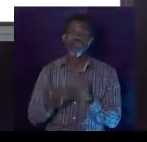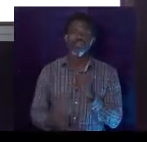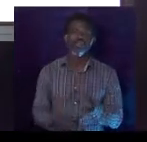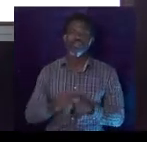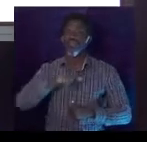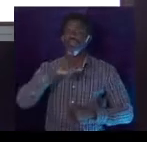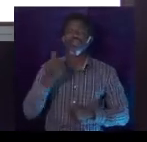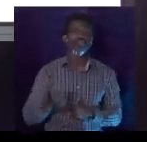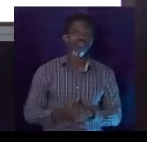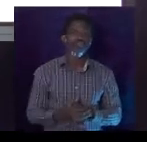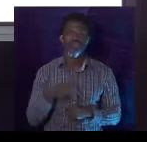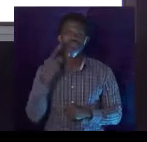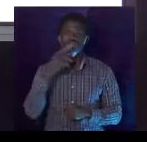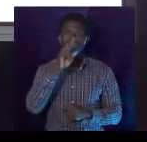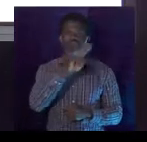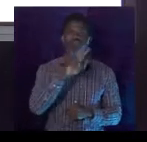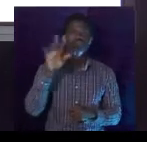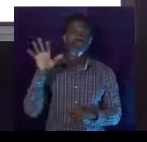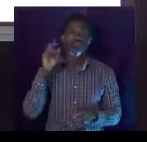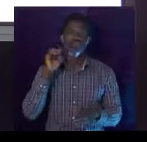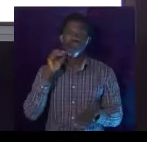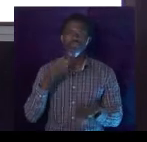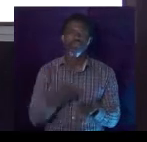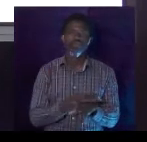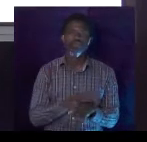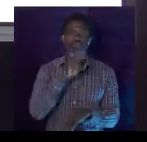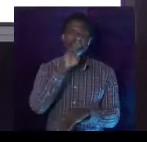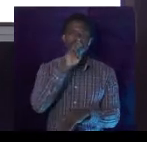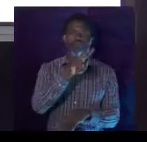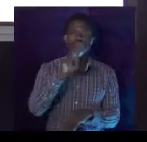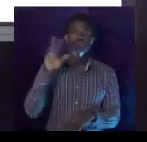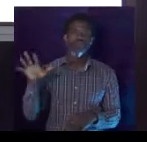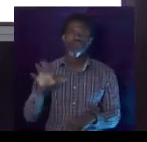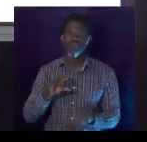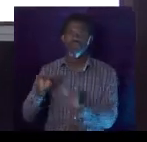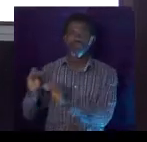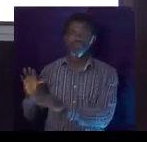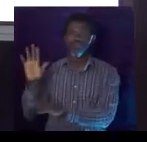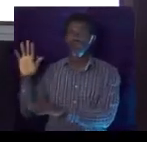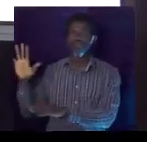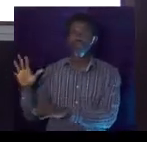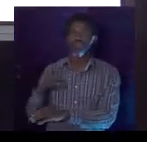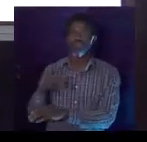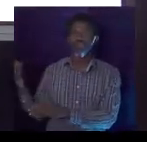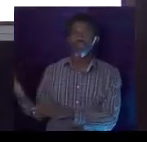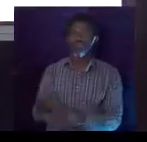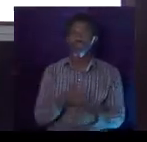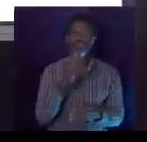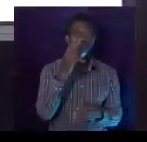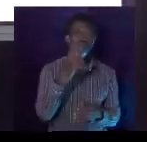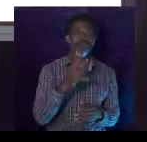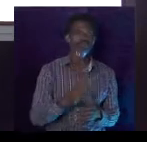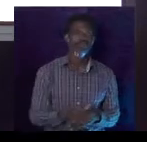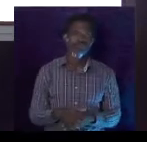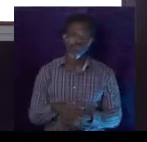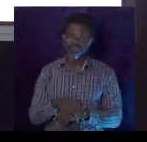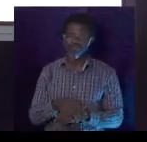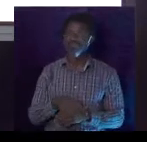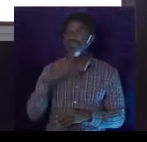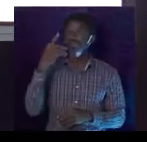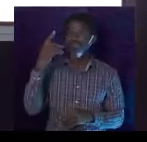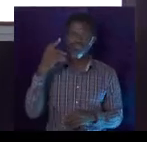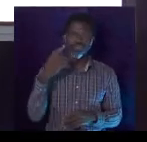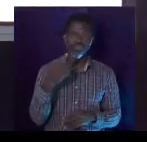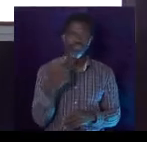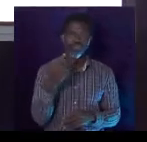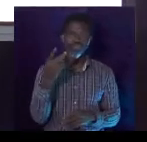one of the same type. This is 25 times 25. So leave the 5 and bring the 2. 2 comes down. Down the digit